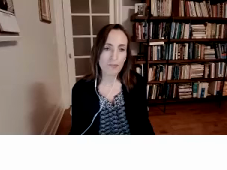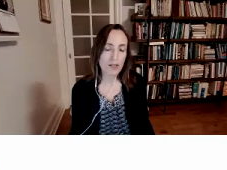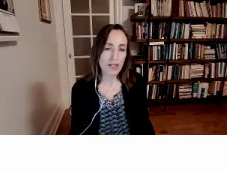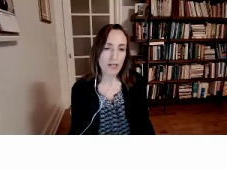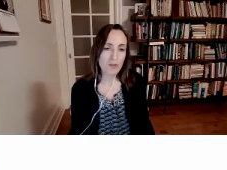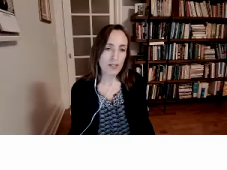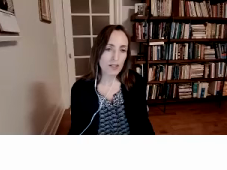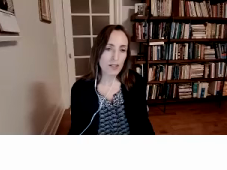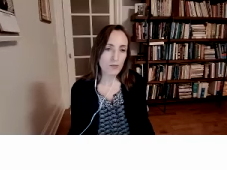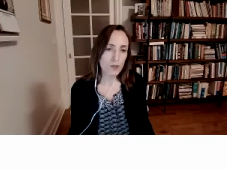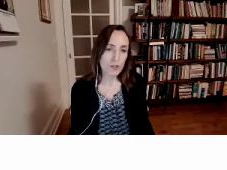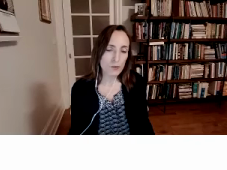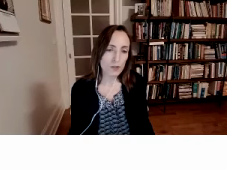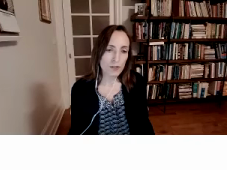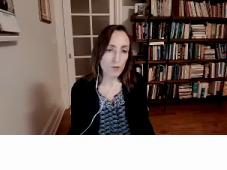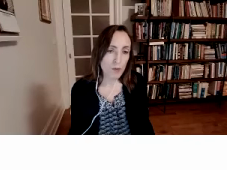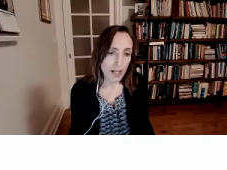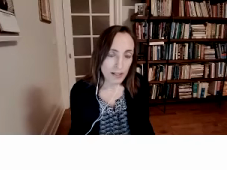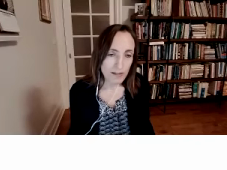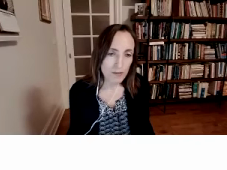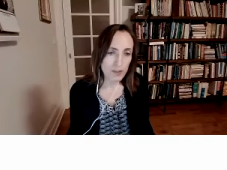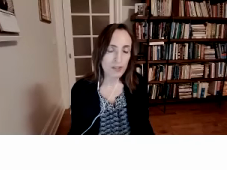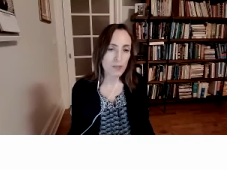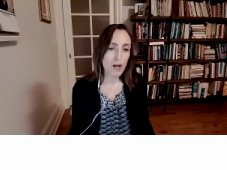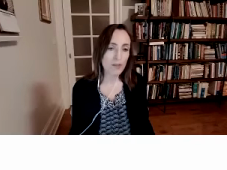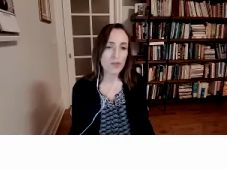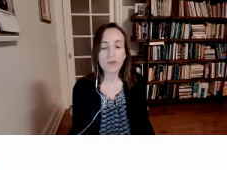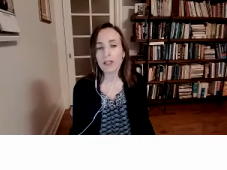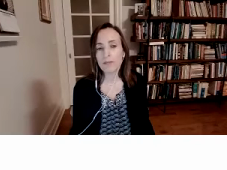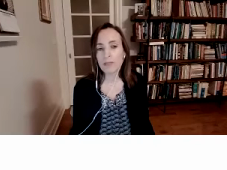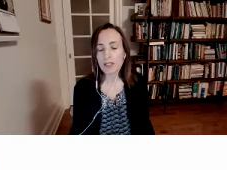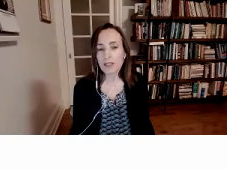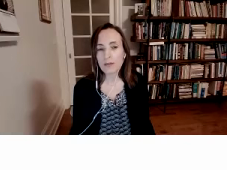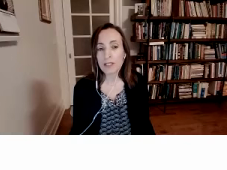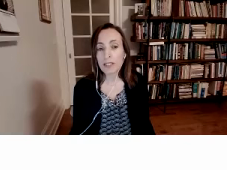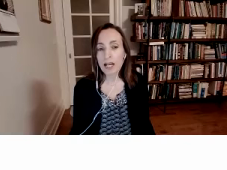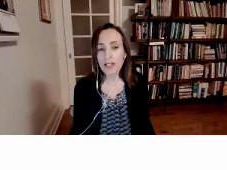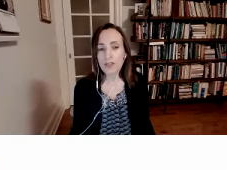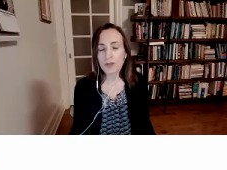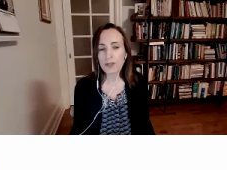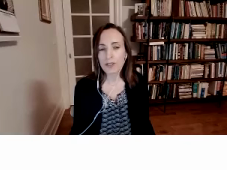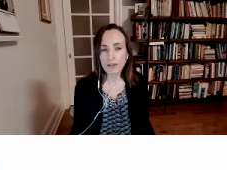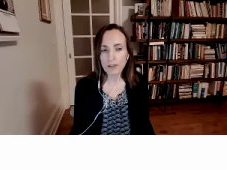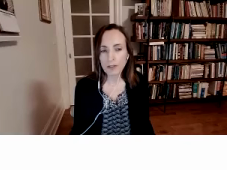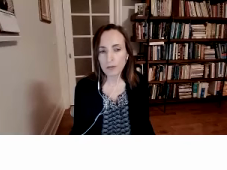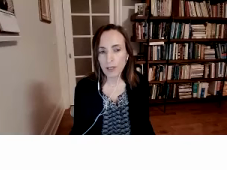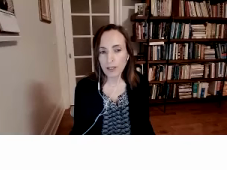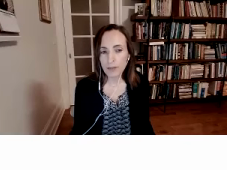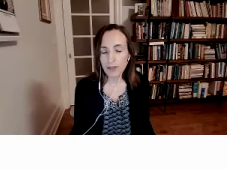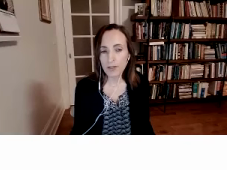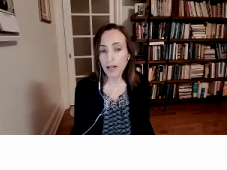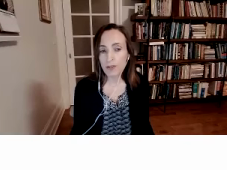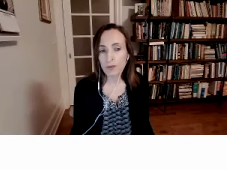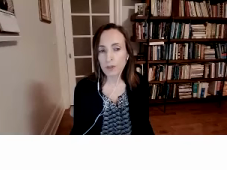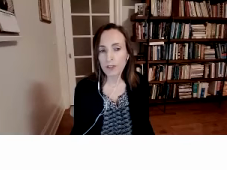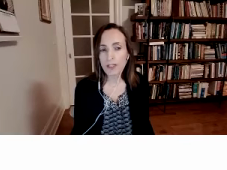application. And once they click on a word, the word turns red in the prominence rating task, or a little vertical bar